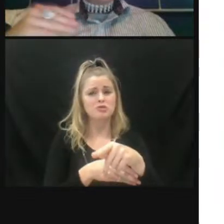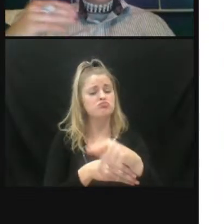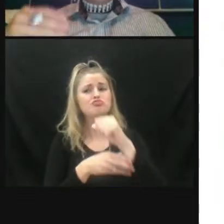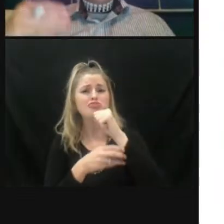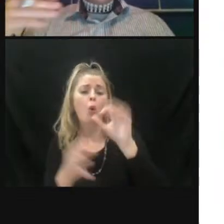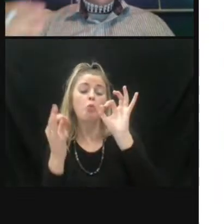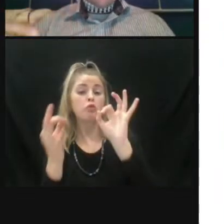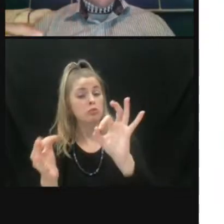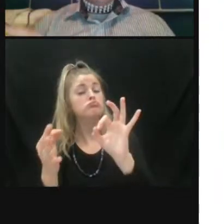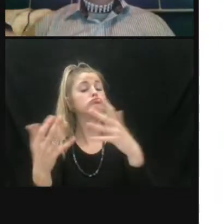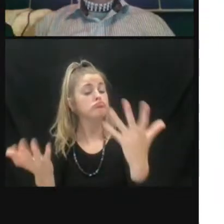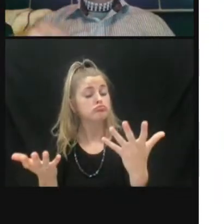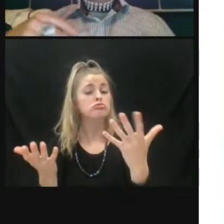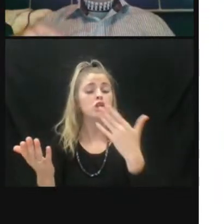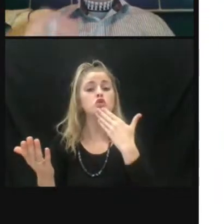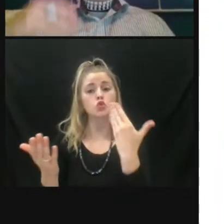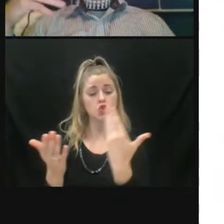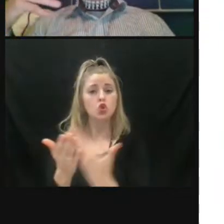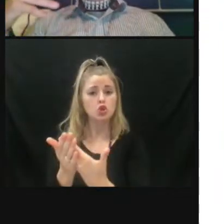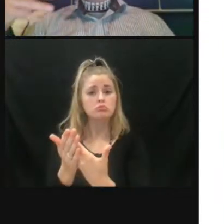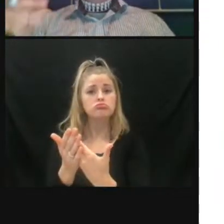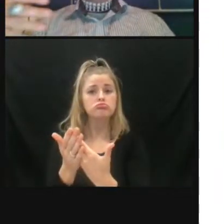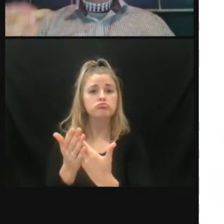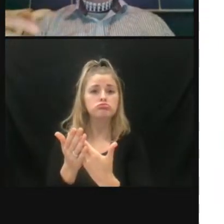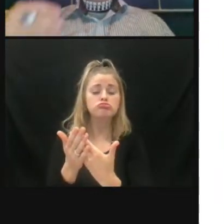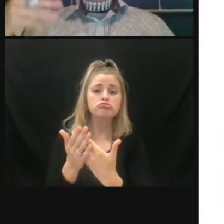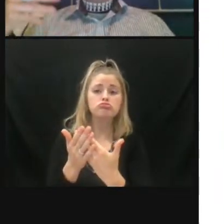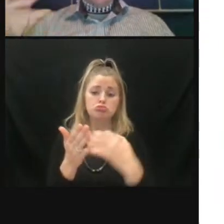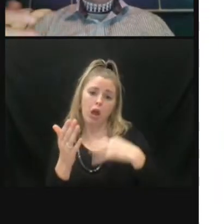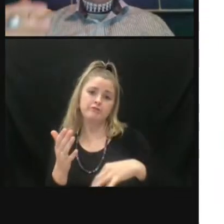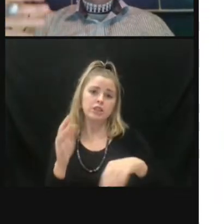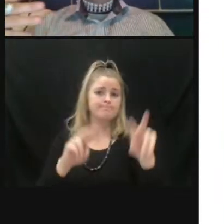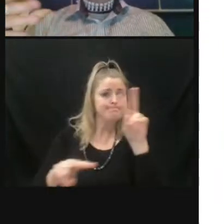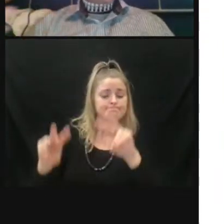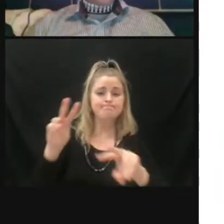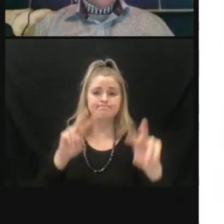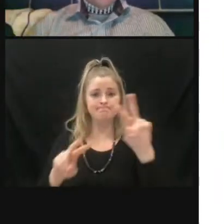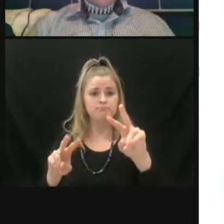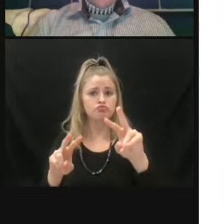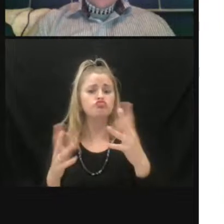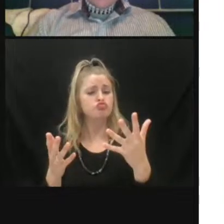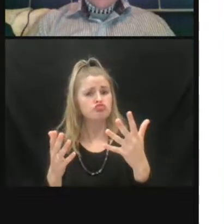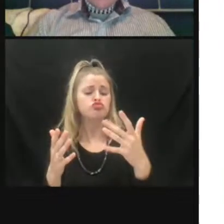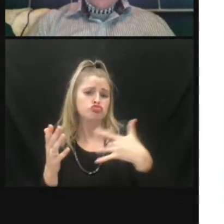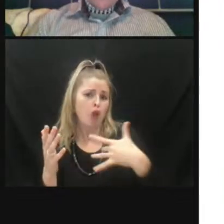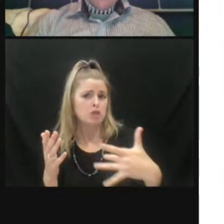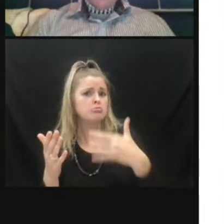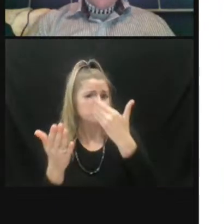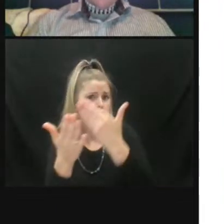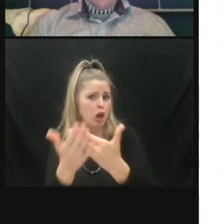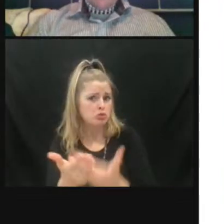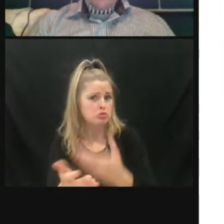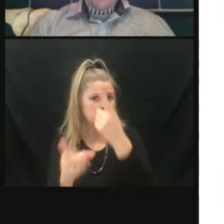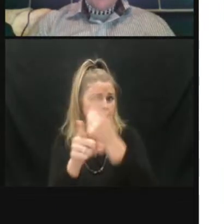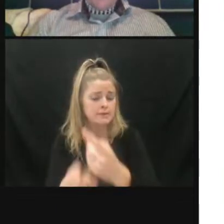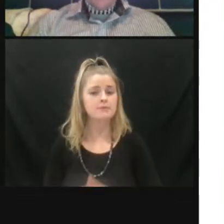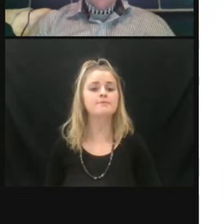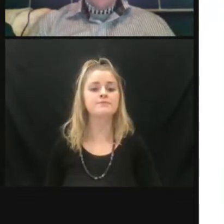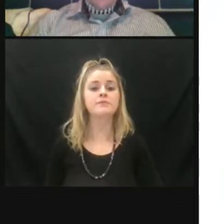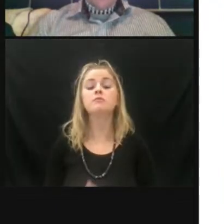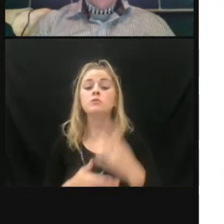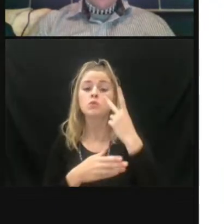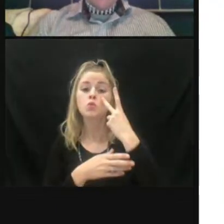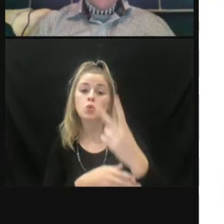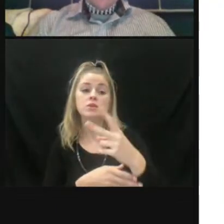they are a great way to start, and they are more or less generally factual. So if we look here, we can see where the Pocomoke